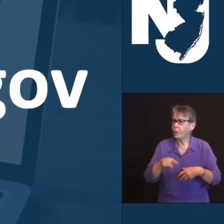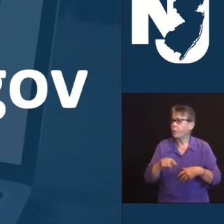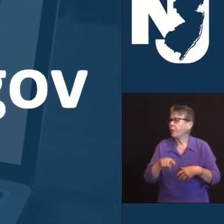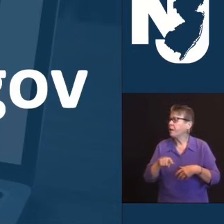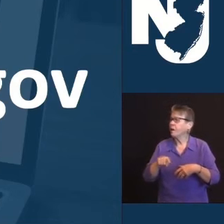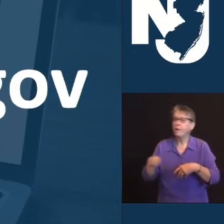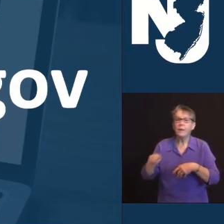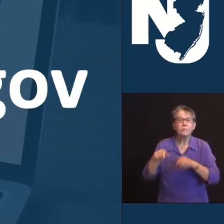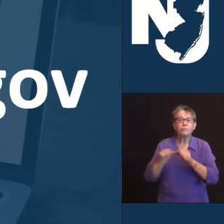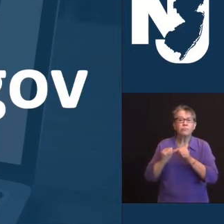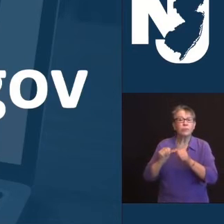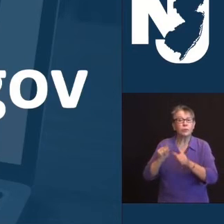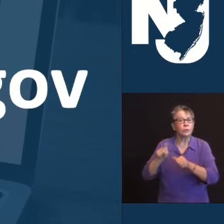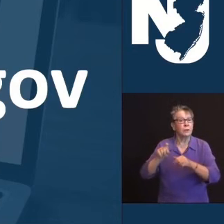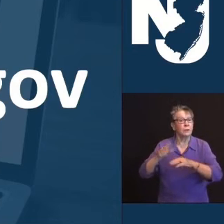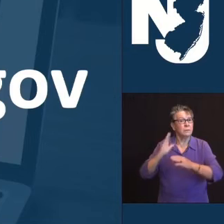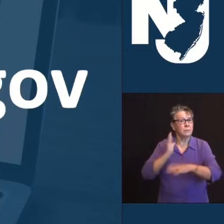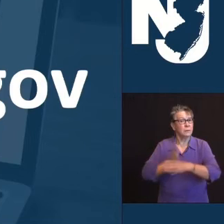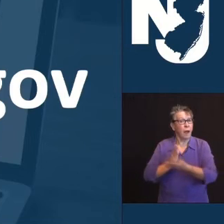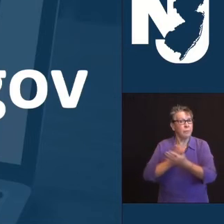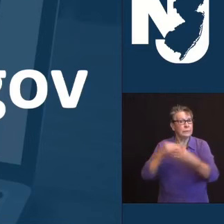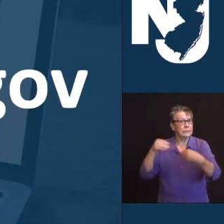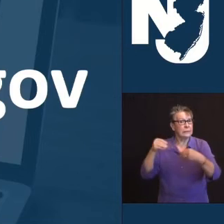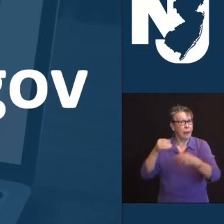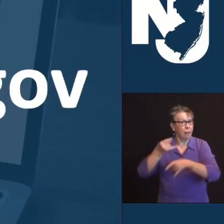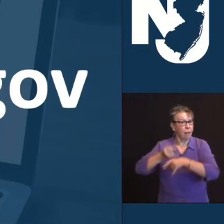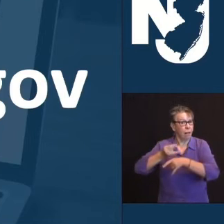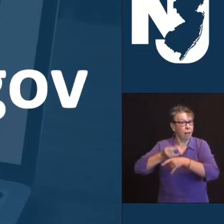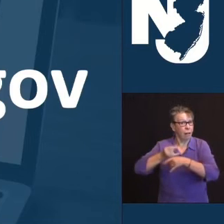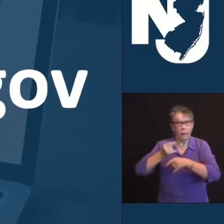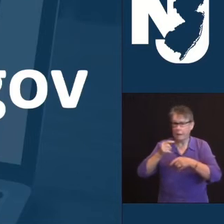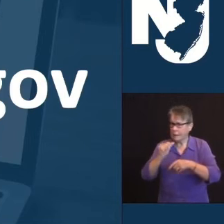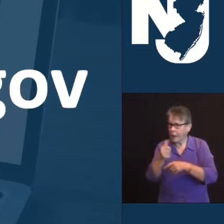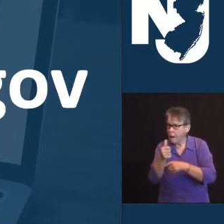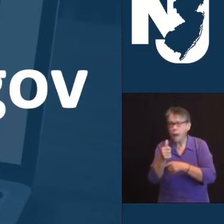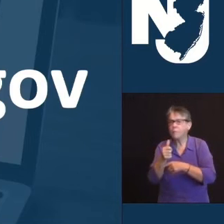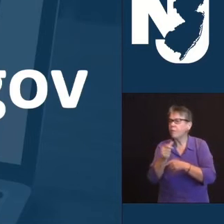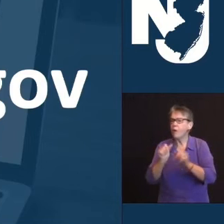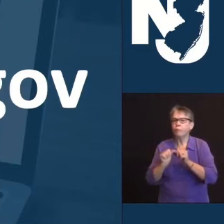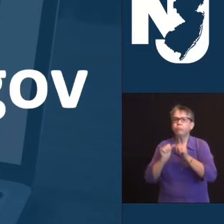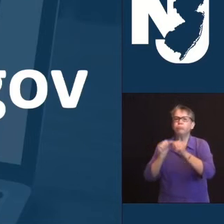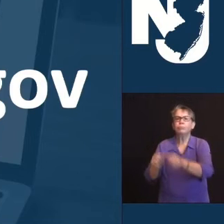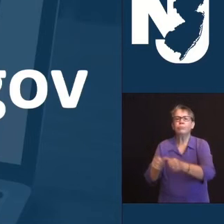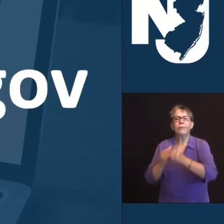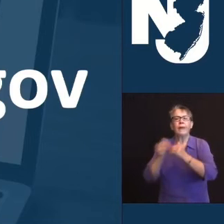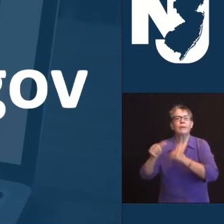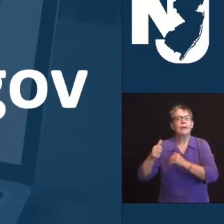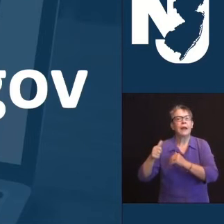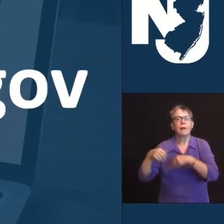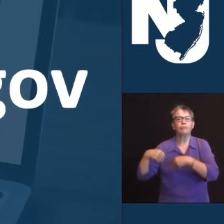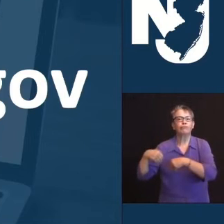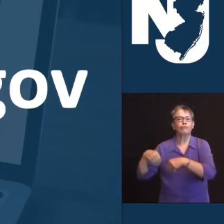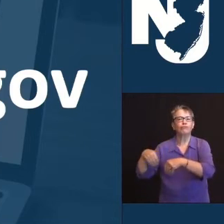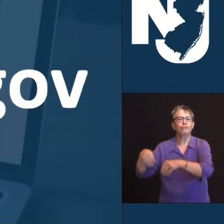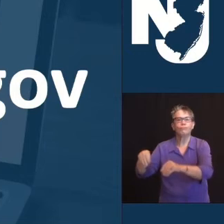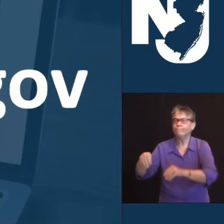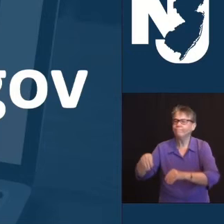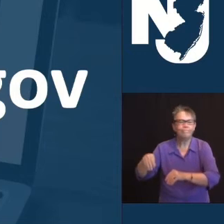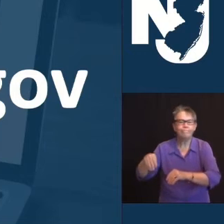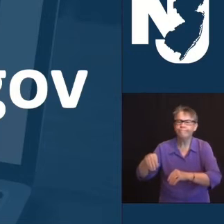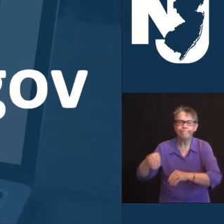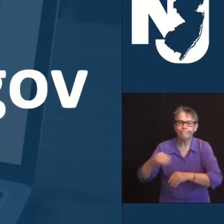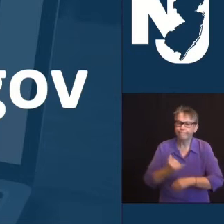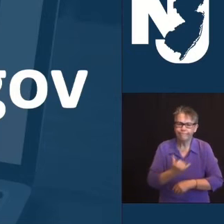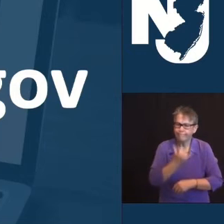Again, as we have said here on Friday, there are countless, the overwhelming amount of restaurant owners who are doing things the right way and following the rules